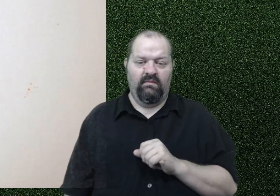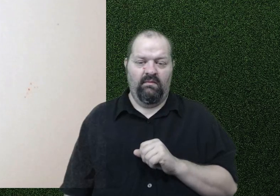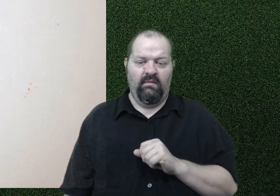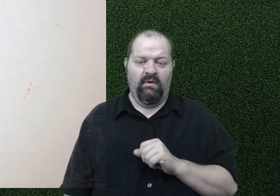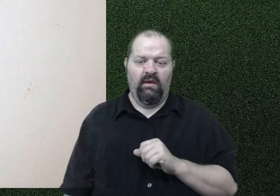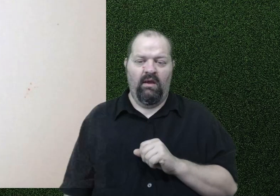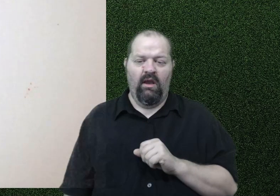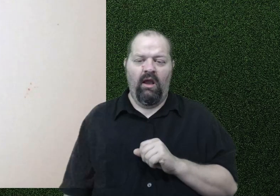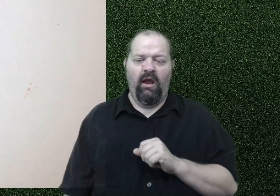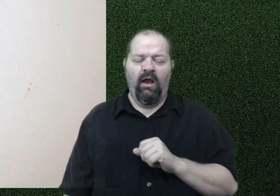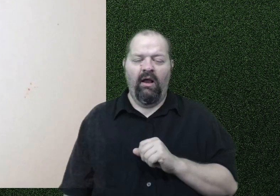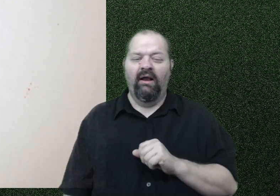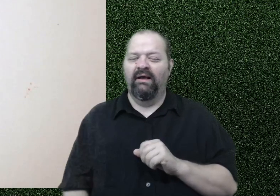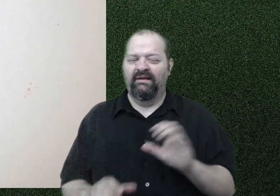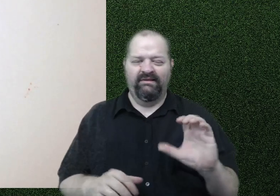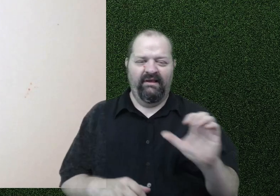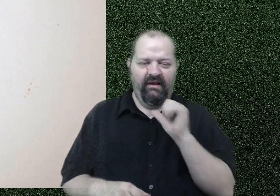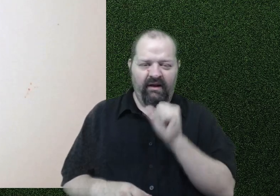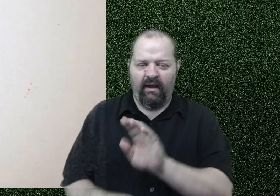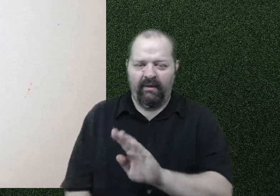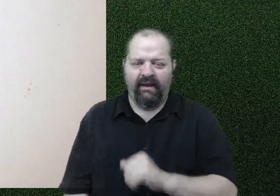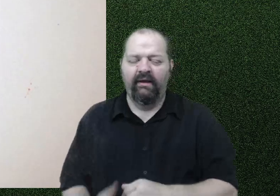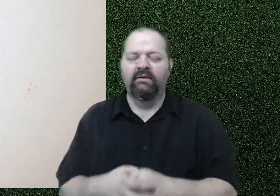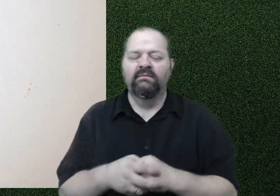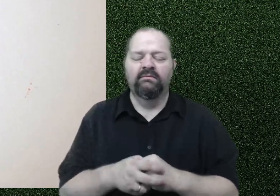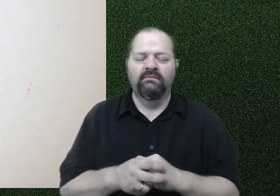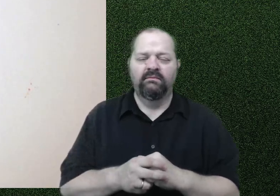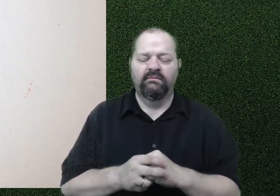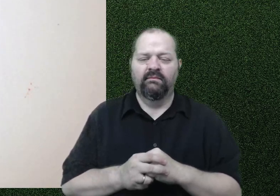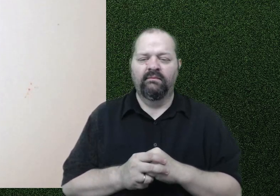Oops, C, not B.